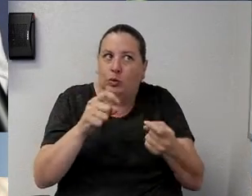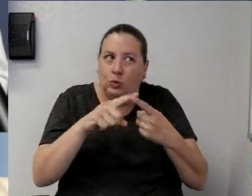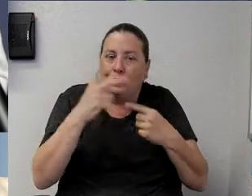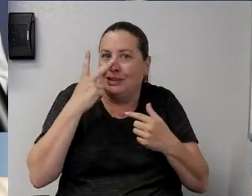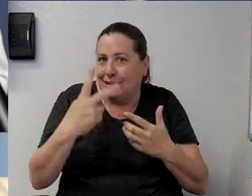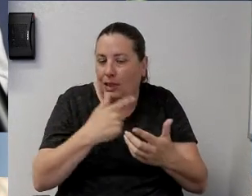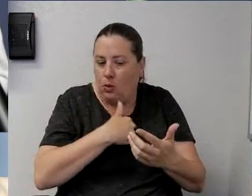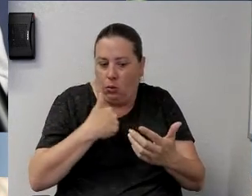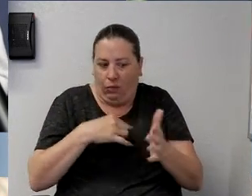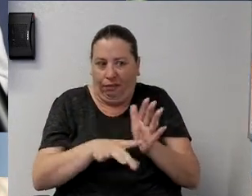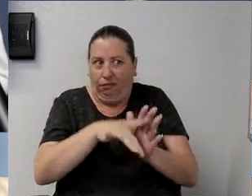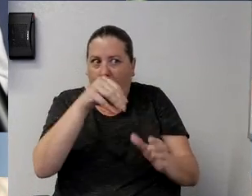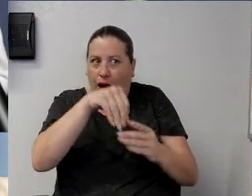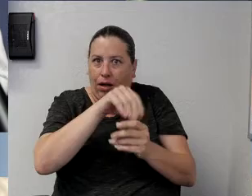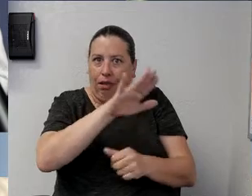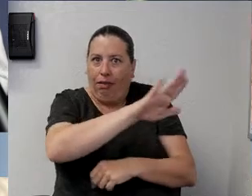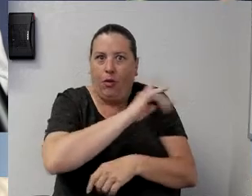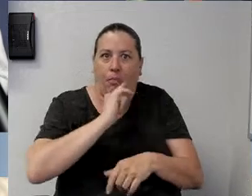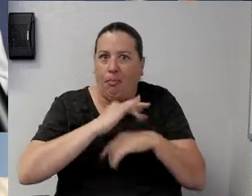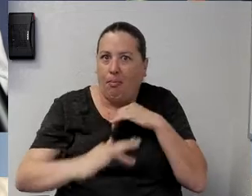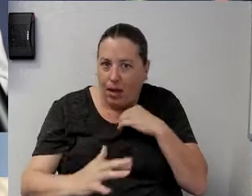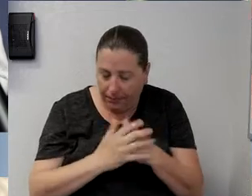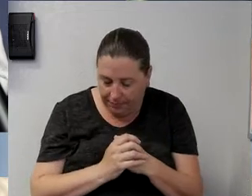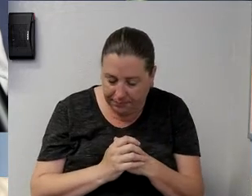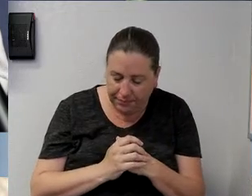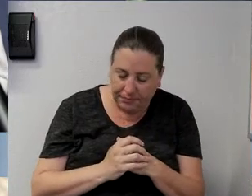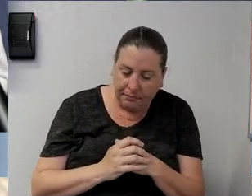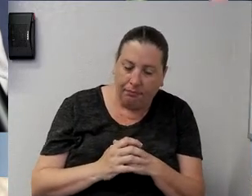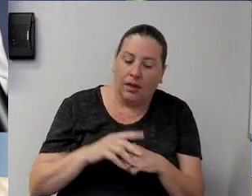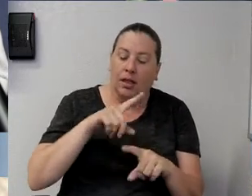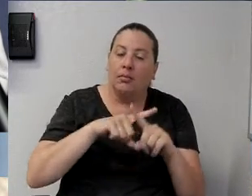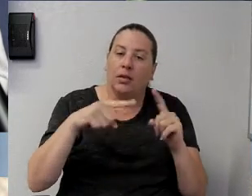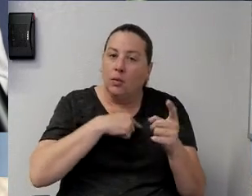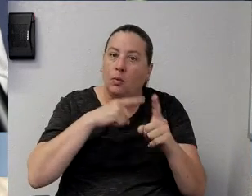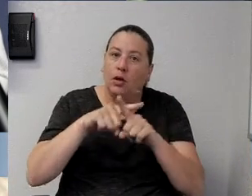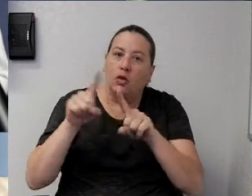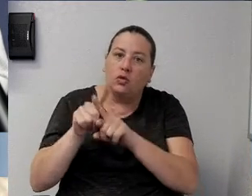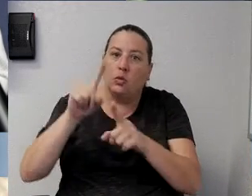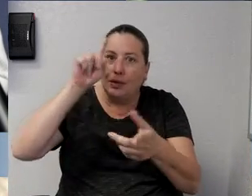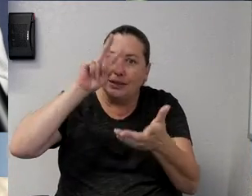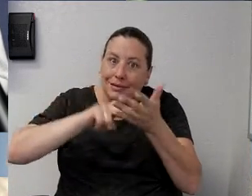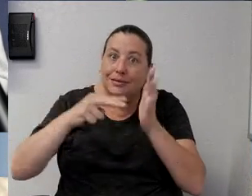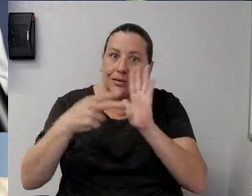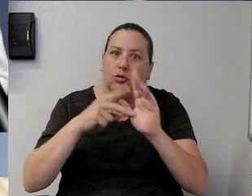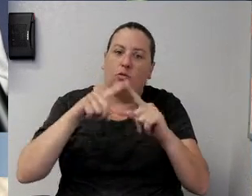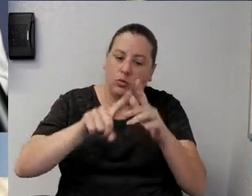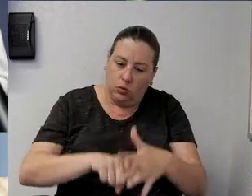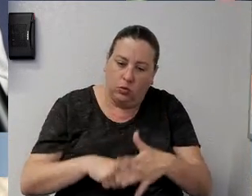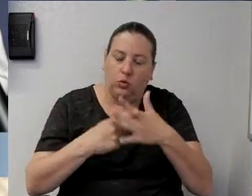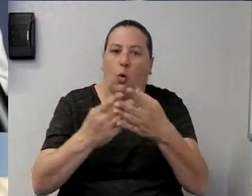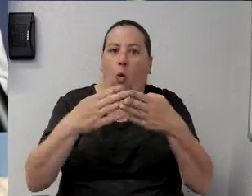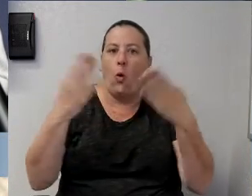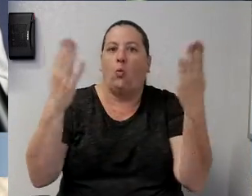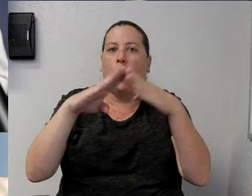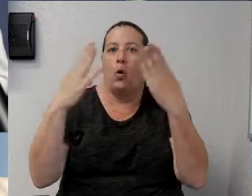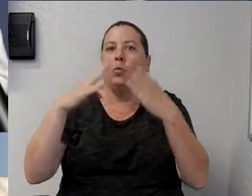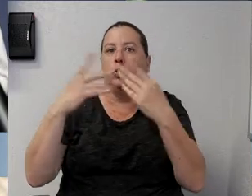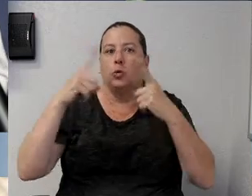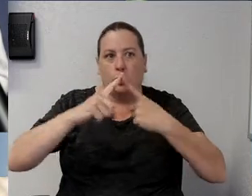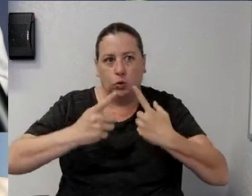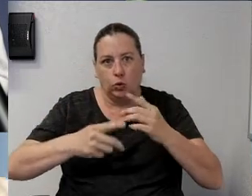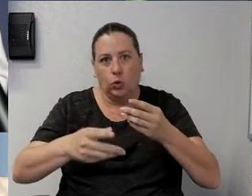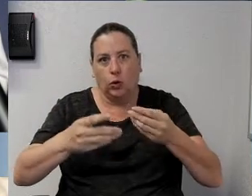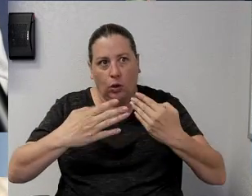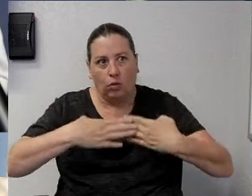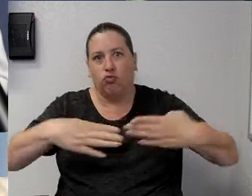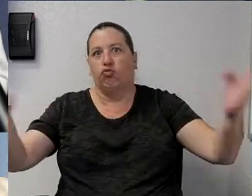find with that group. But then we intend to start opening that up to the broader